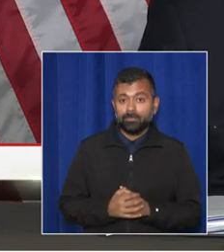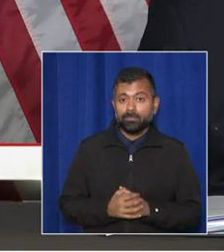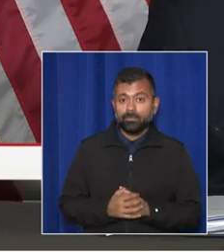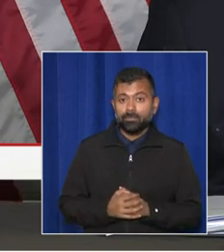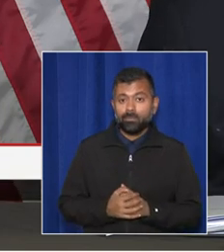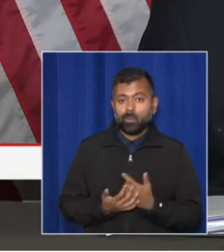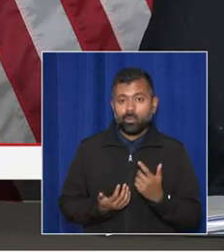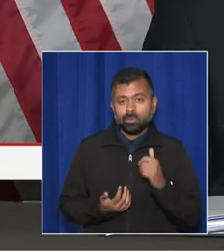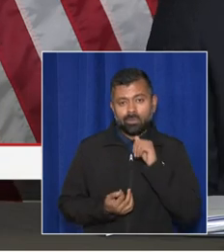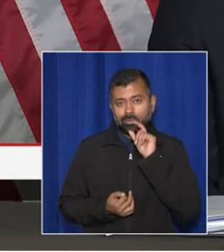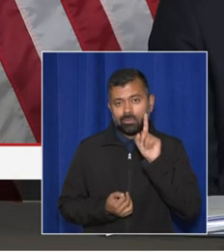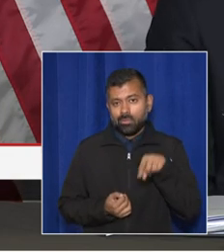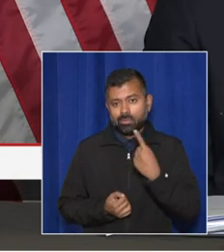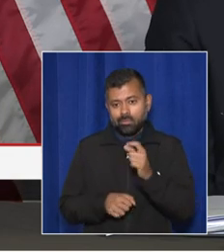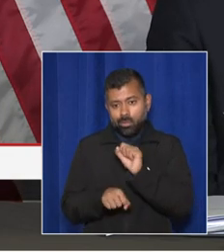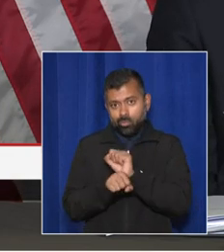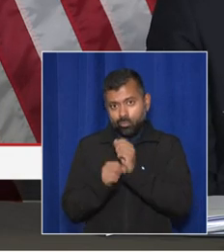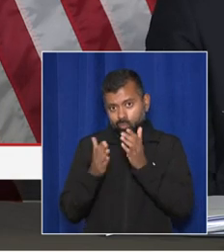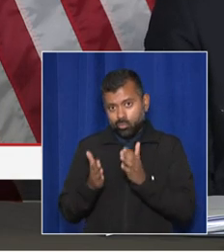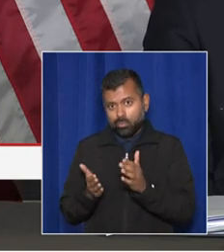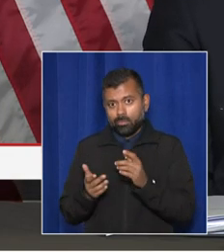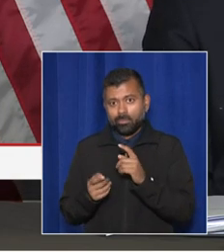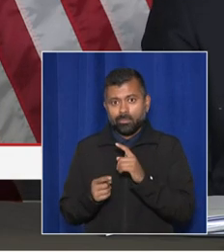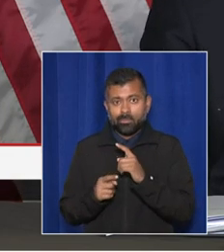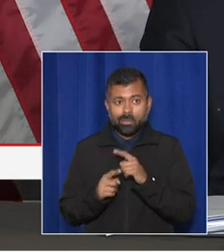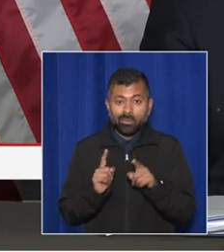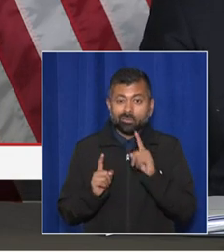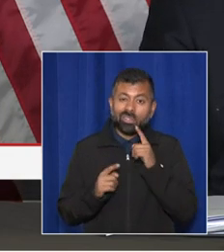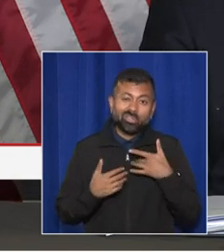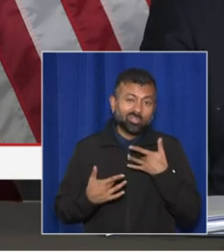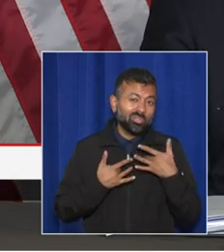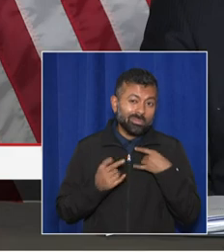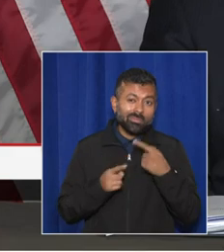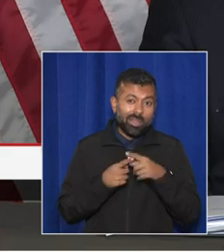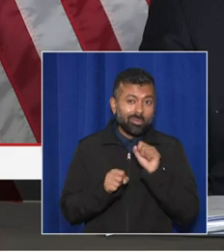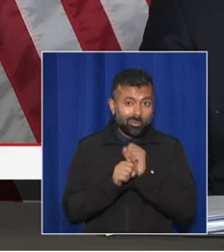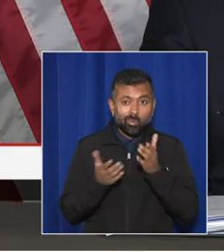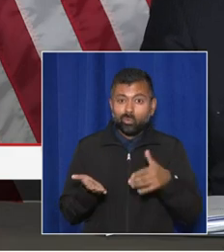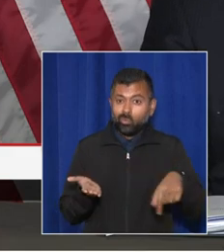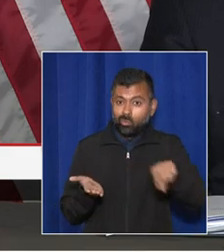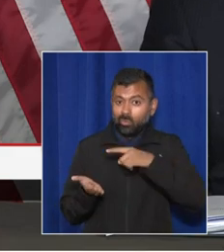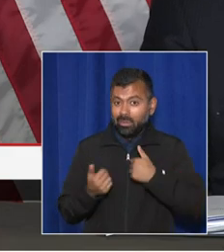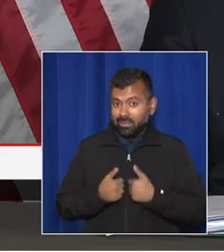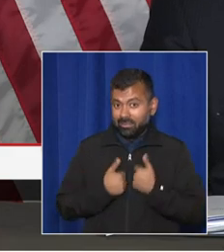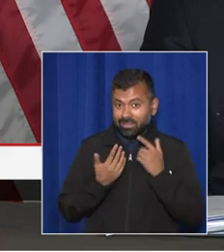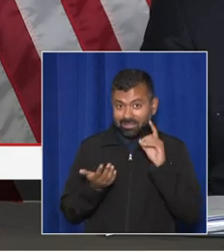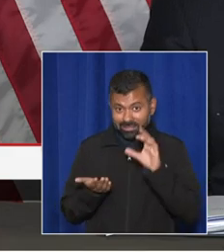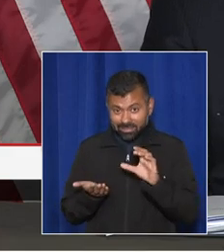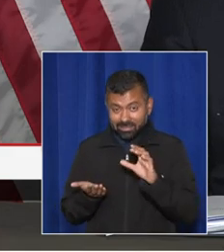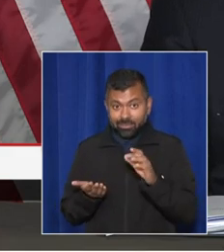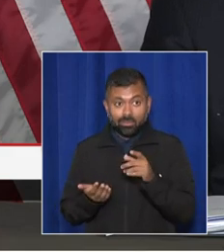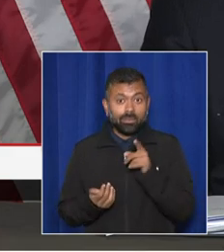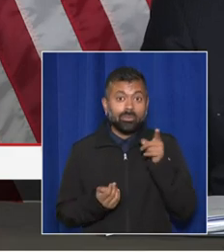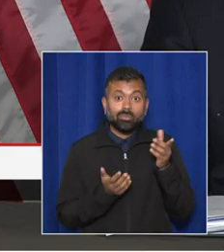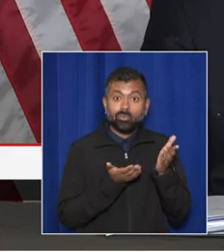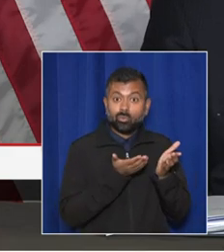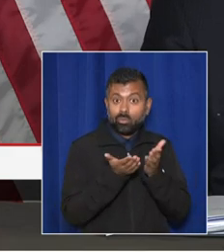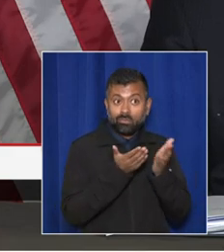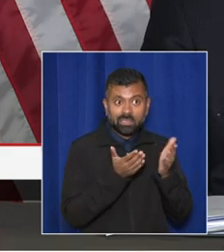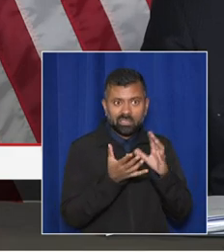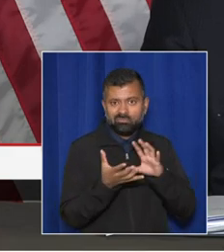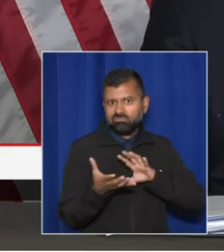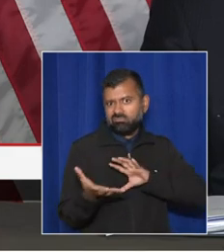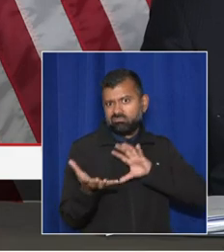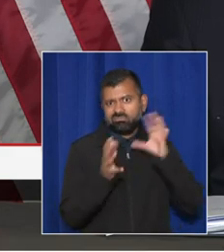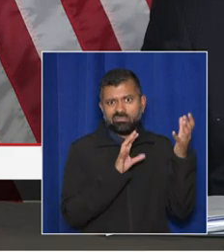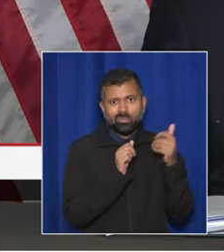concerned about them, but the disruption to services that go along with it, we have to be concerned about.